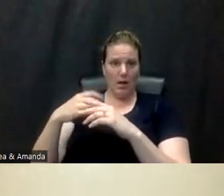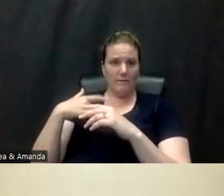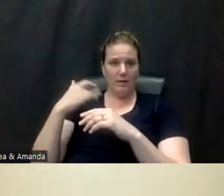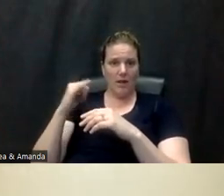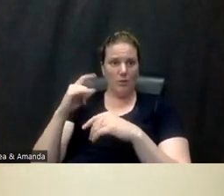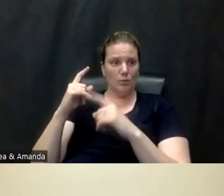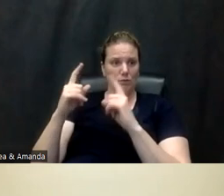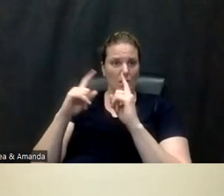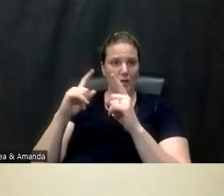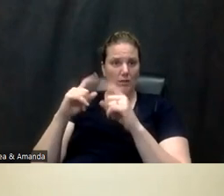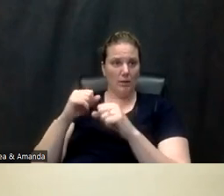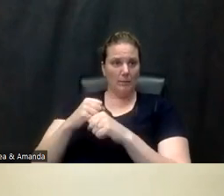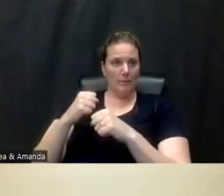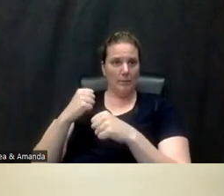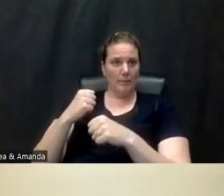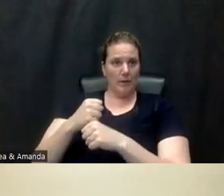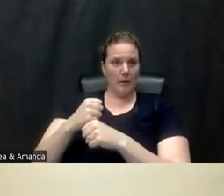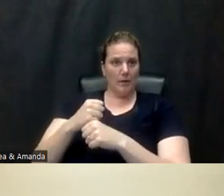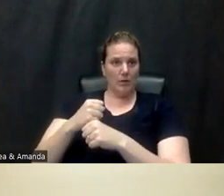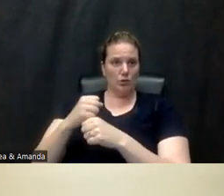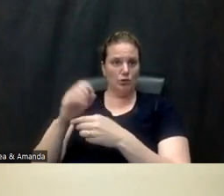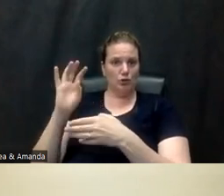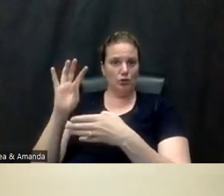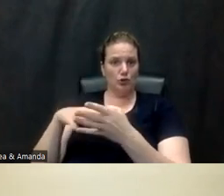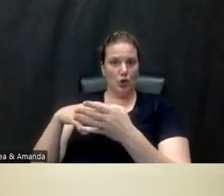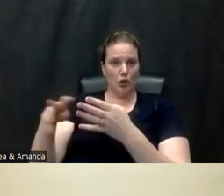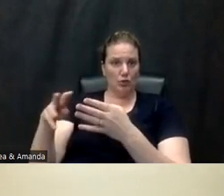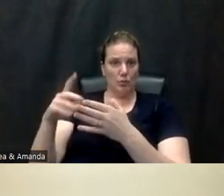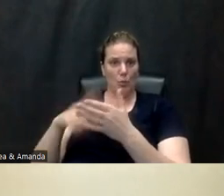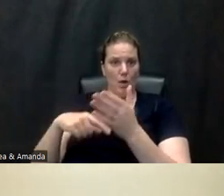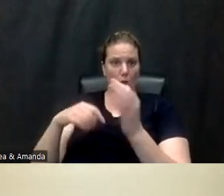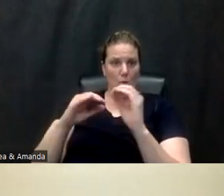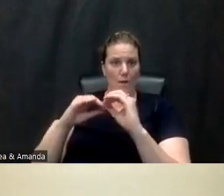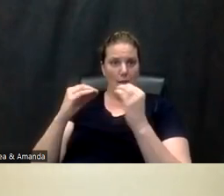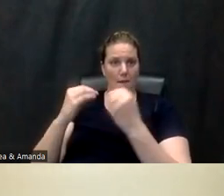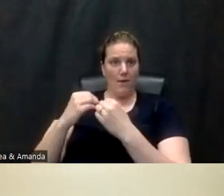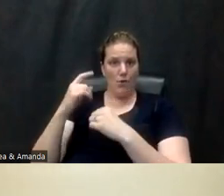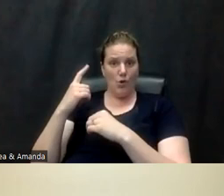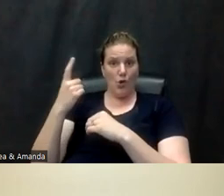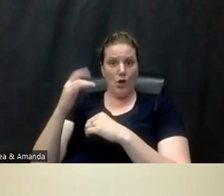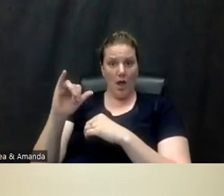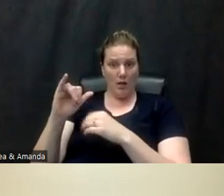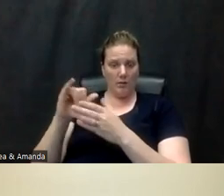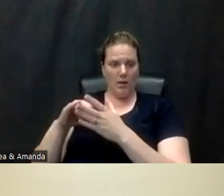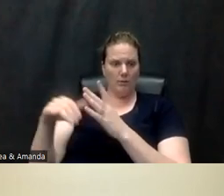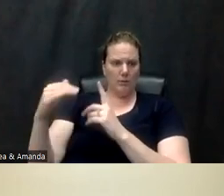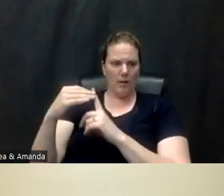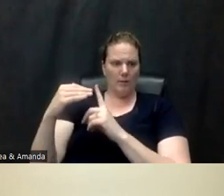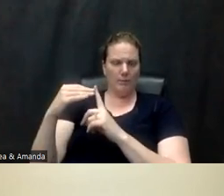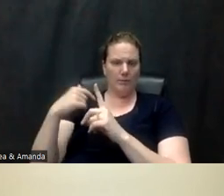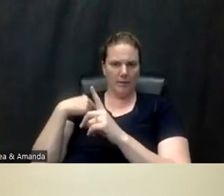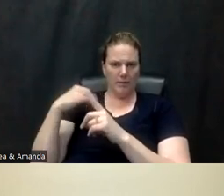talking, I've been sort of like making like a little chart of like, you know, kind of what an organization might look like. And it kind of reminds me almost of